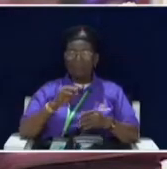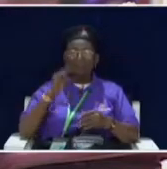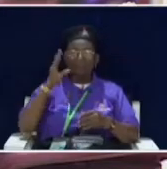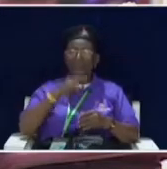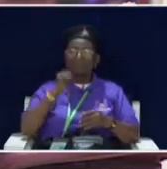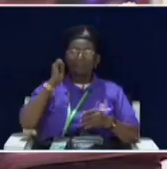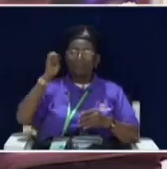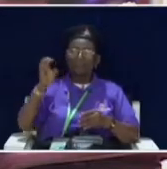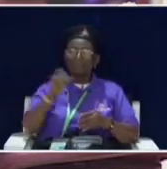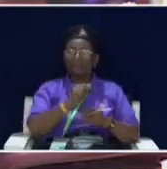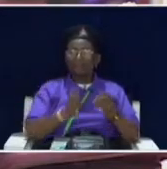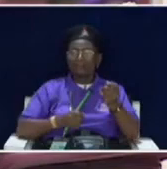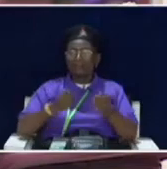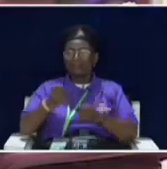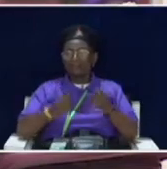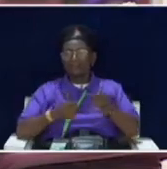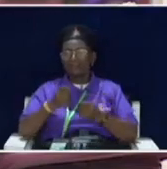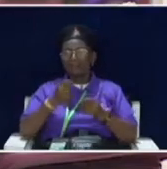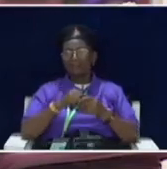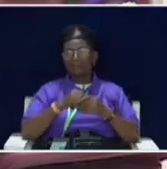intervened.